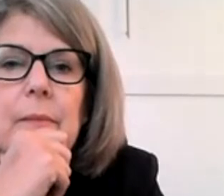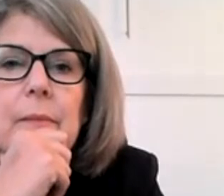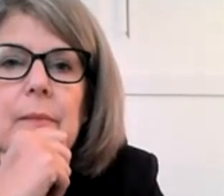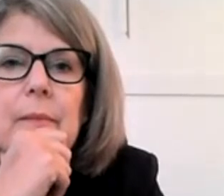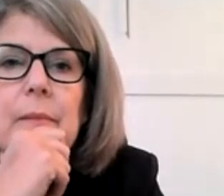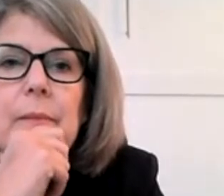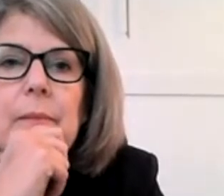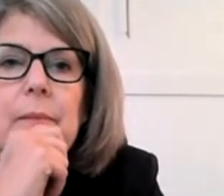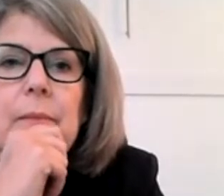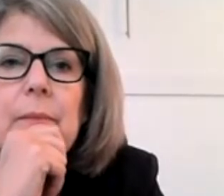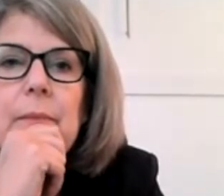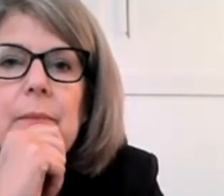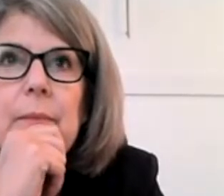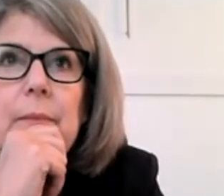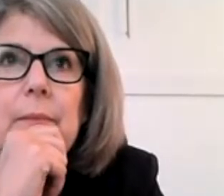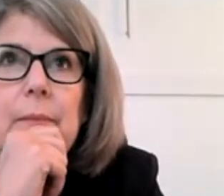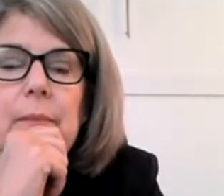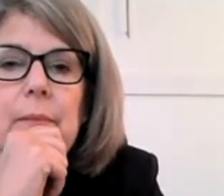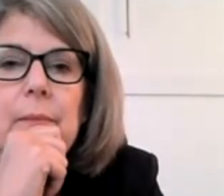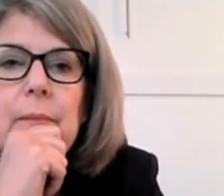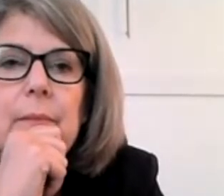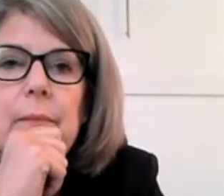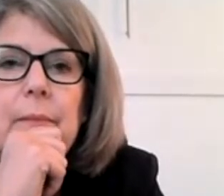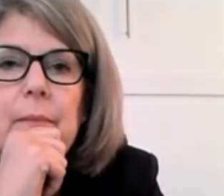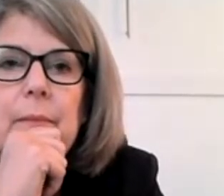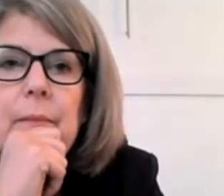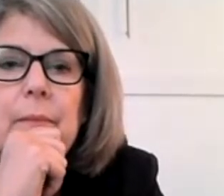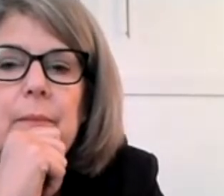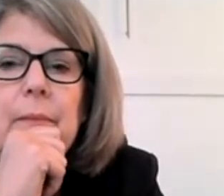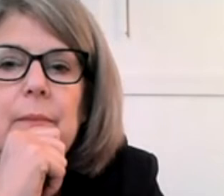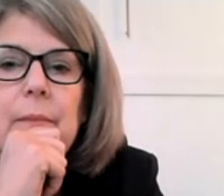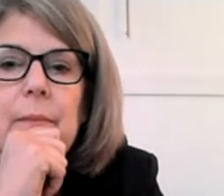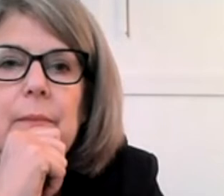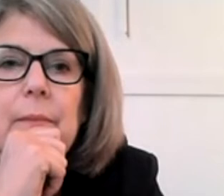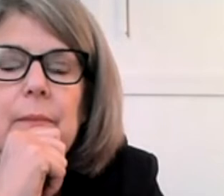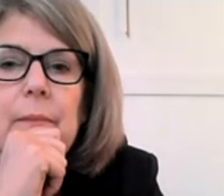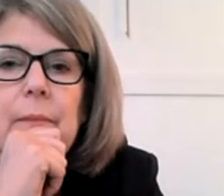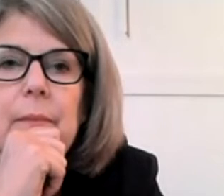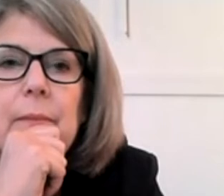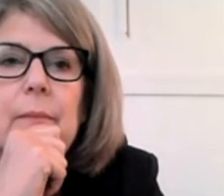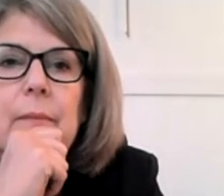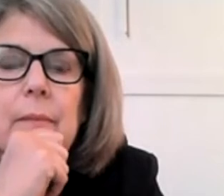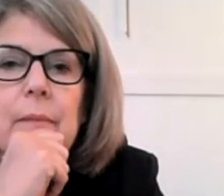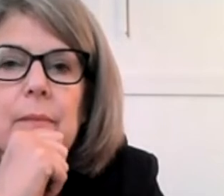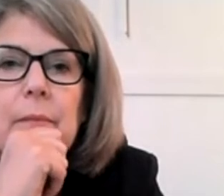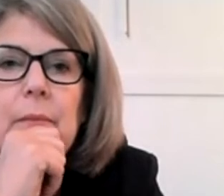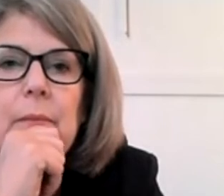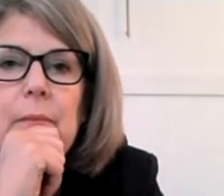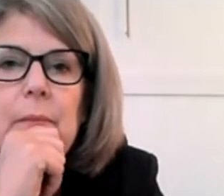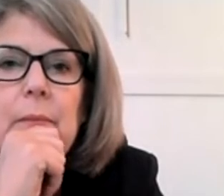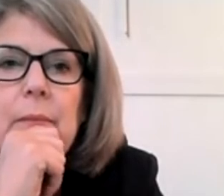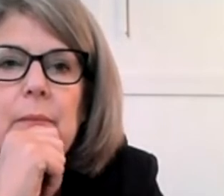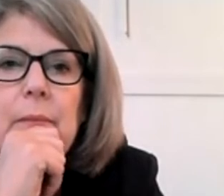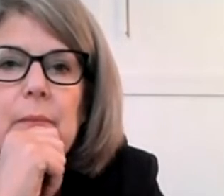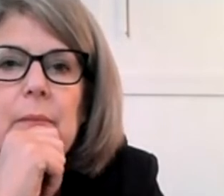going to explore the various components, a lot of what you just listed, Krista, around feedback loops and data, civic